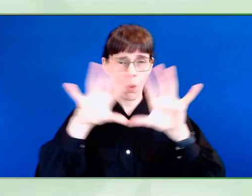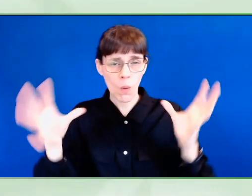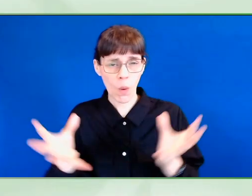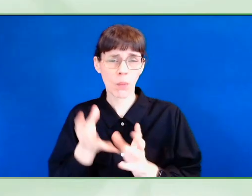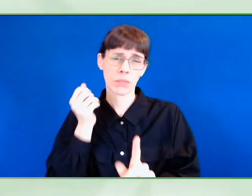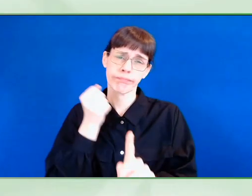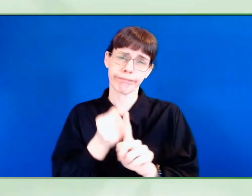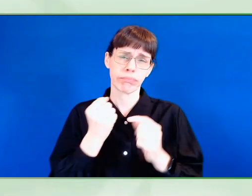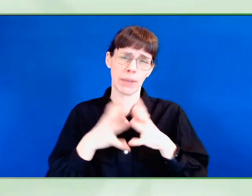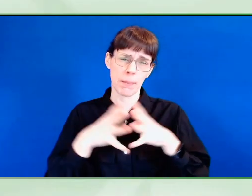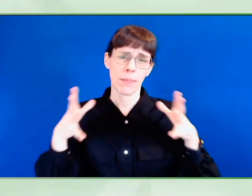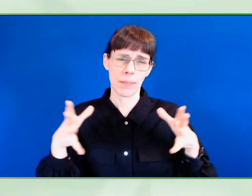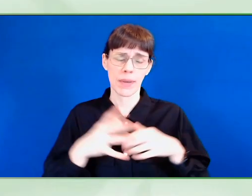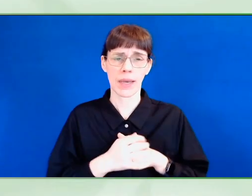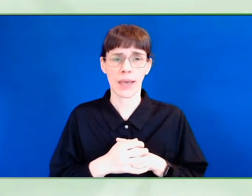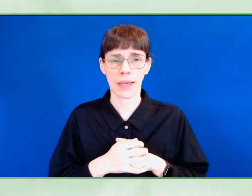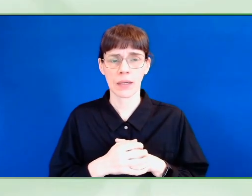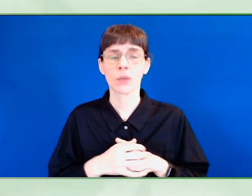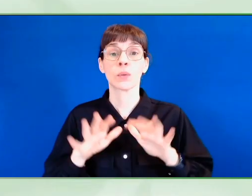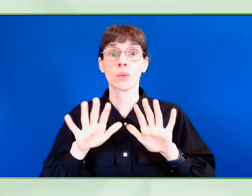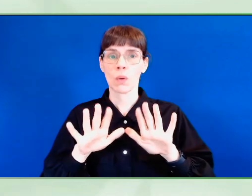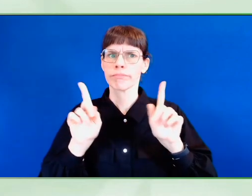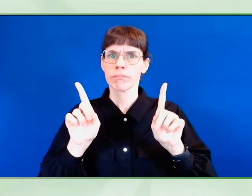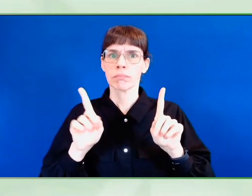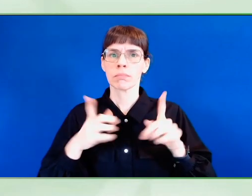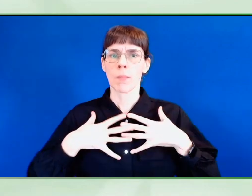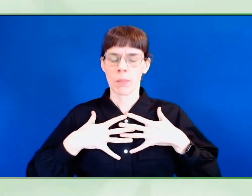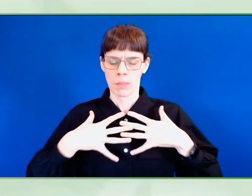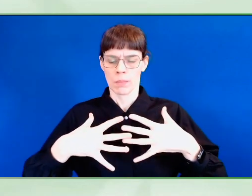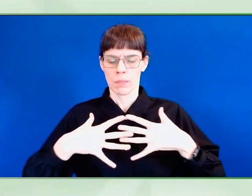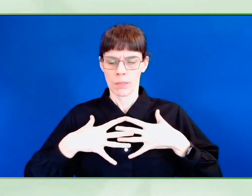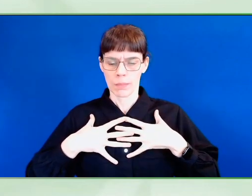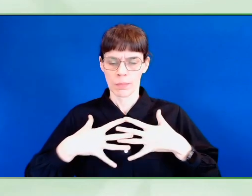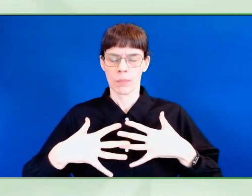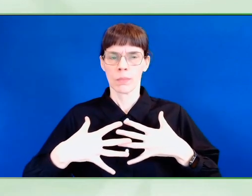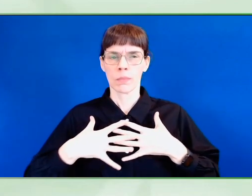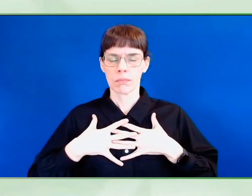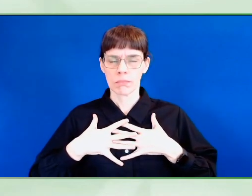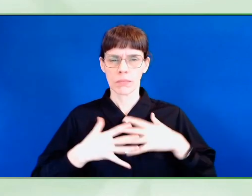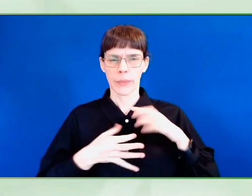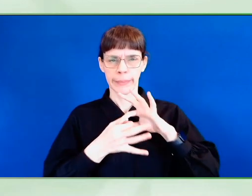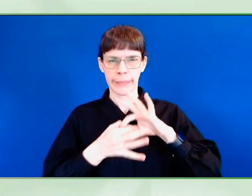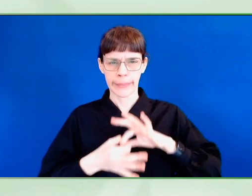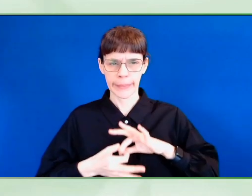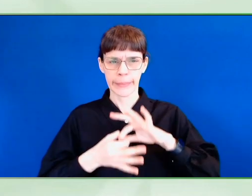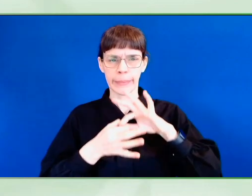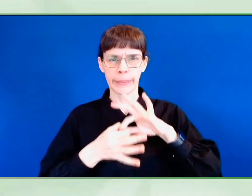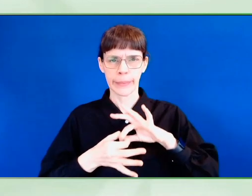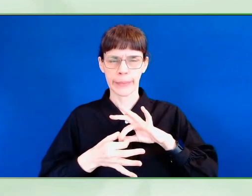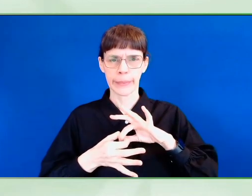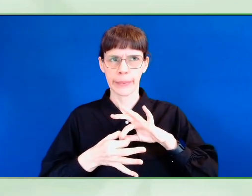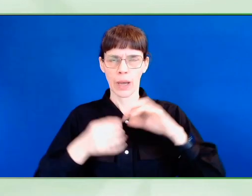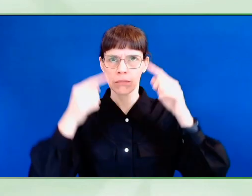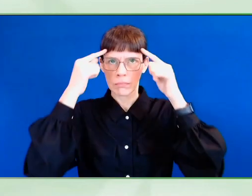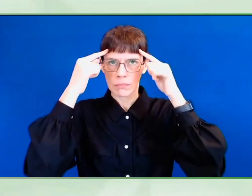encourage you to stay with your breath. So keep slowing down your breath and noticing your inhales and your exhales.